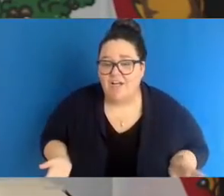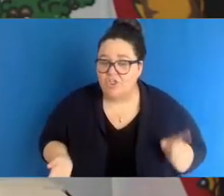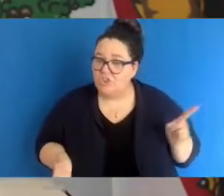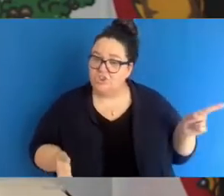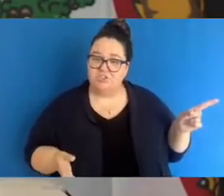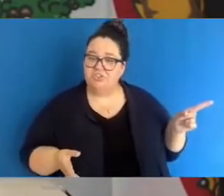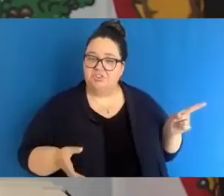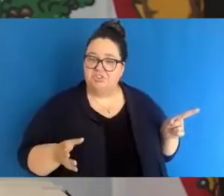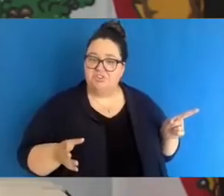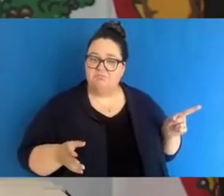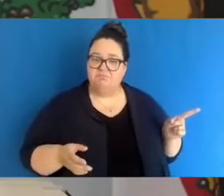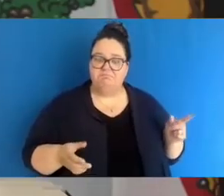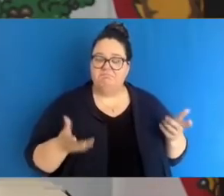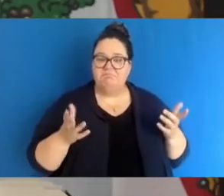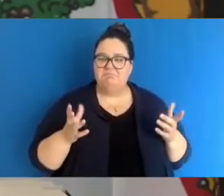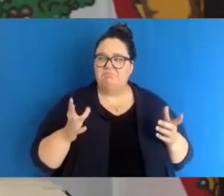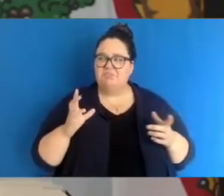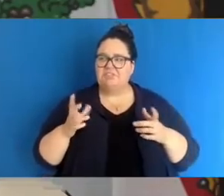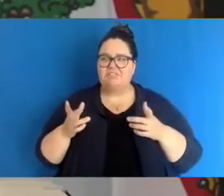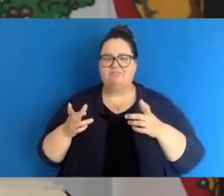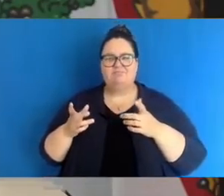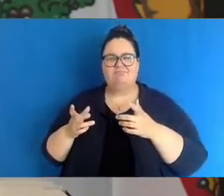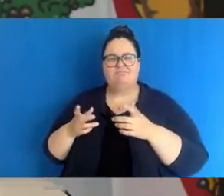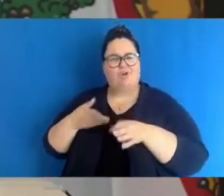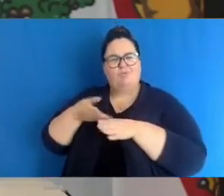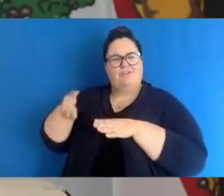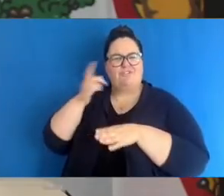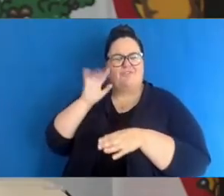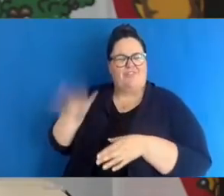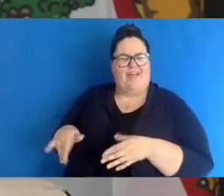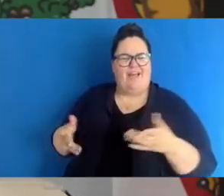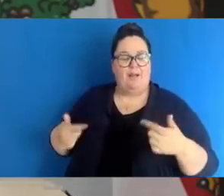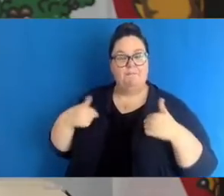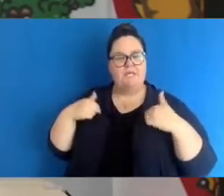up for. So I think it's important that Islanders know